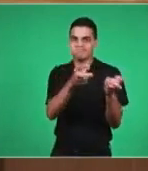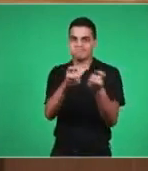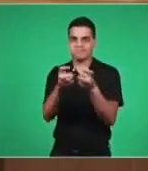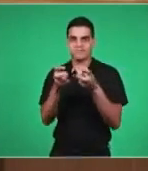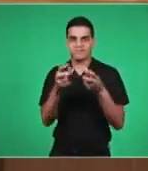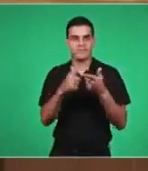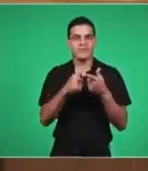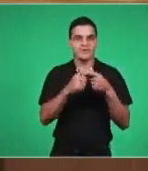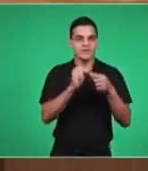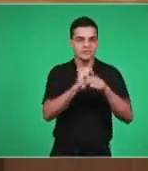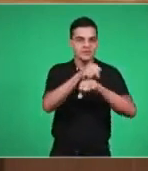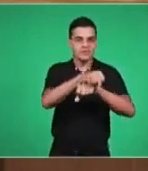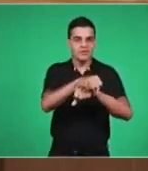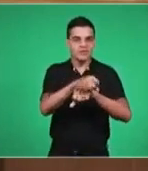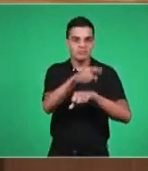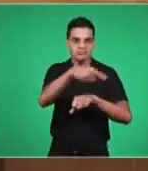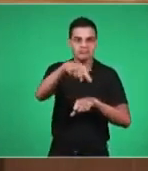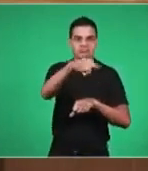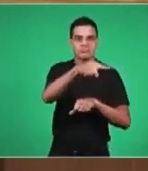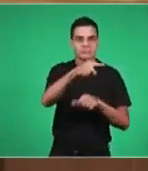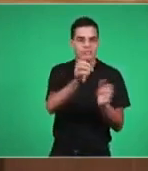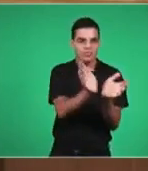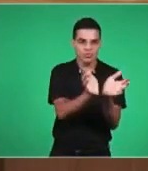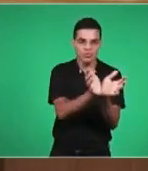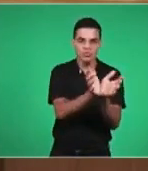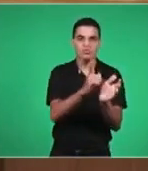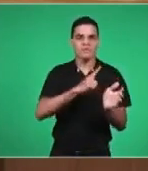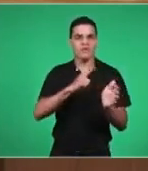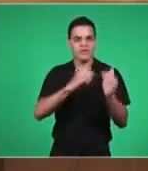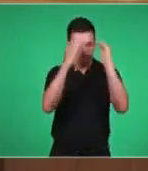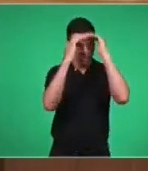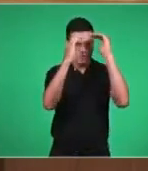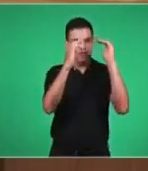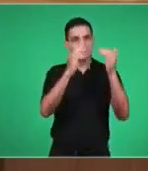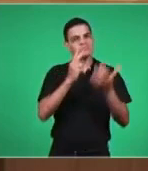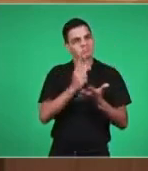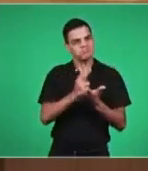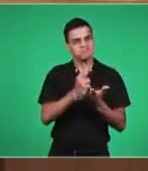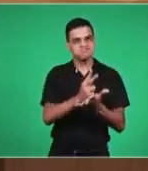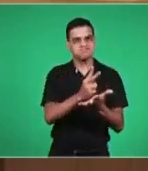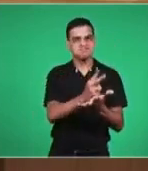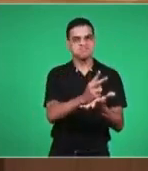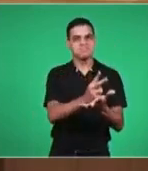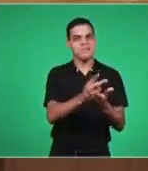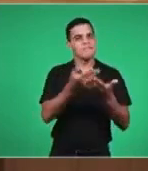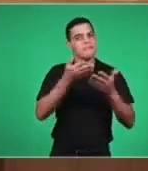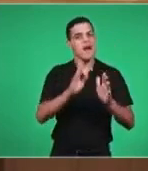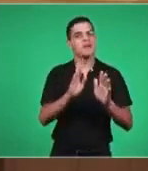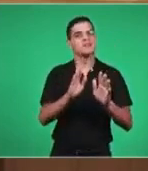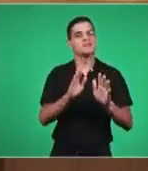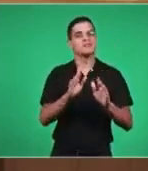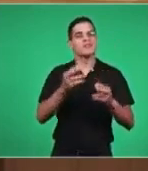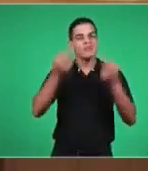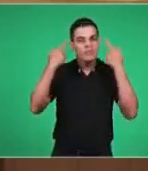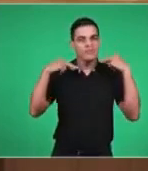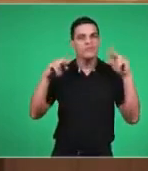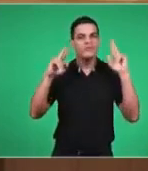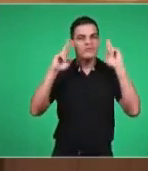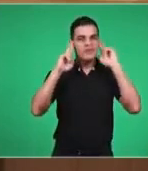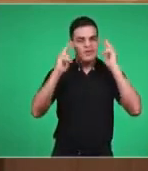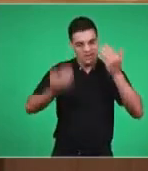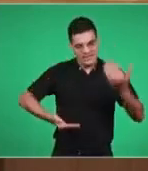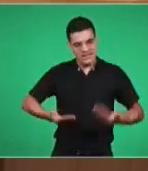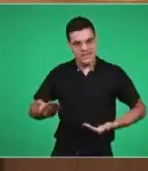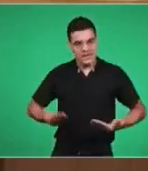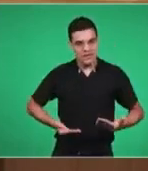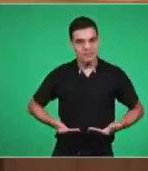And the families of these pastors have to give the testimony of this as well. They have to walk with their husbands,